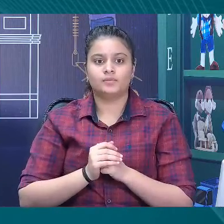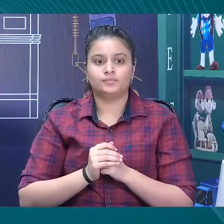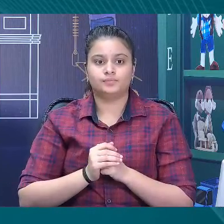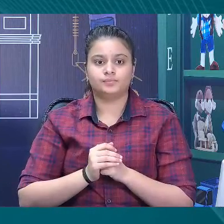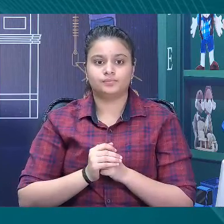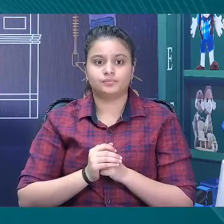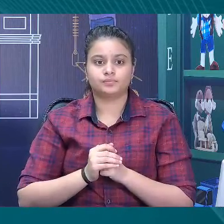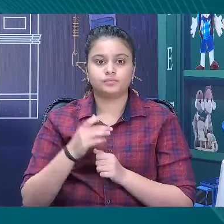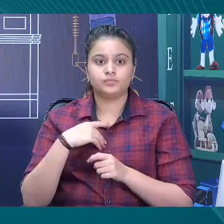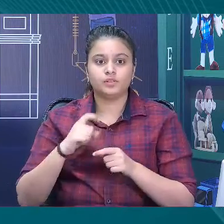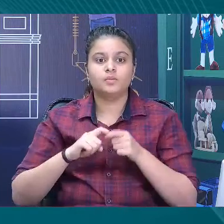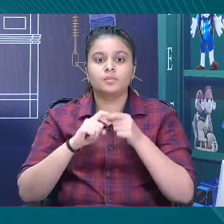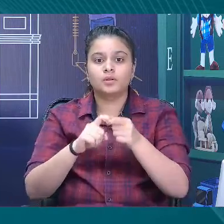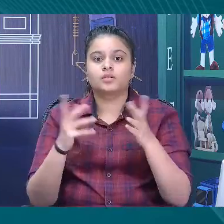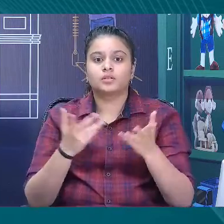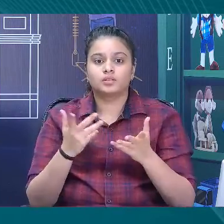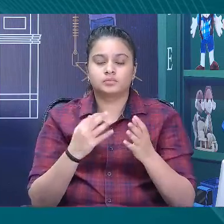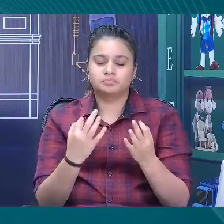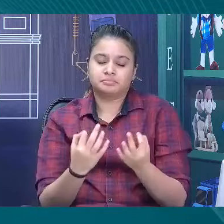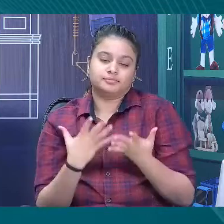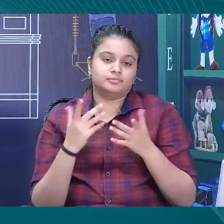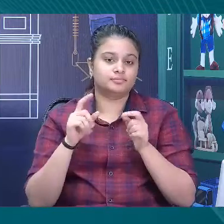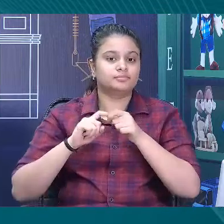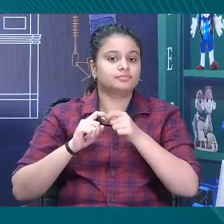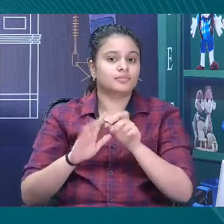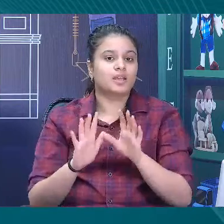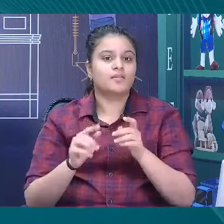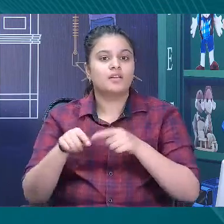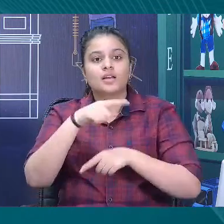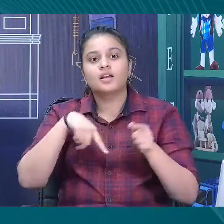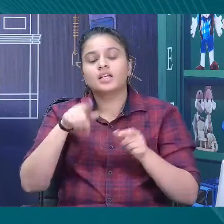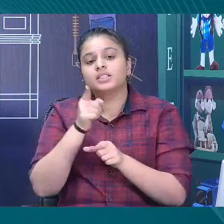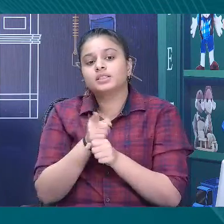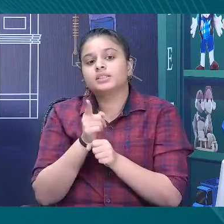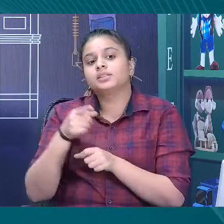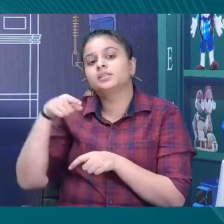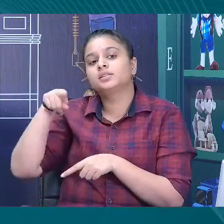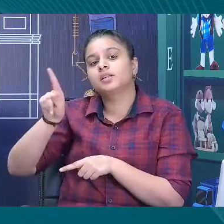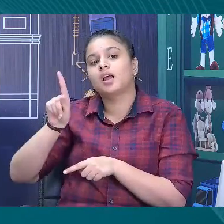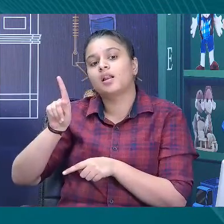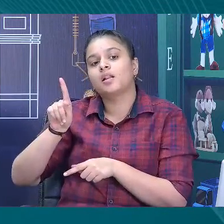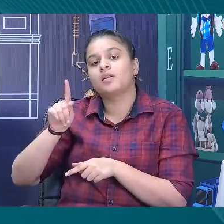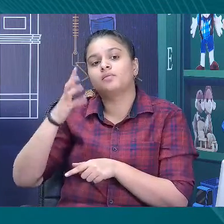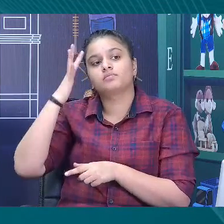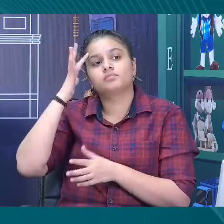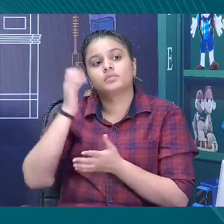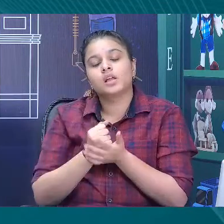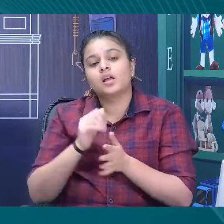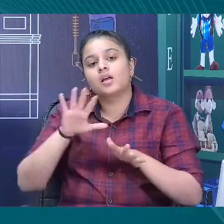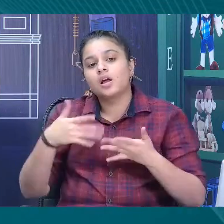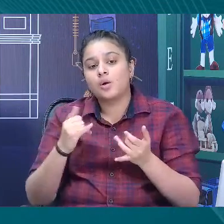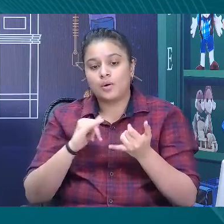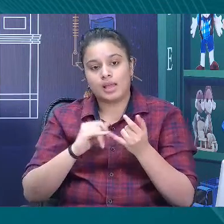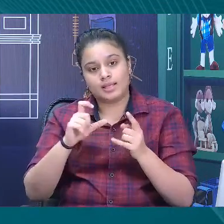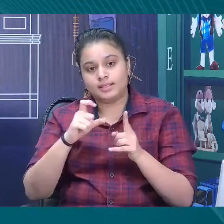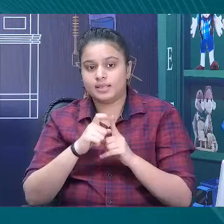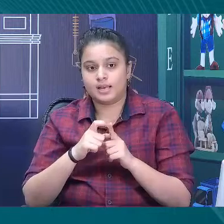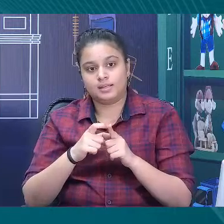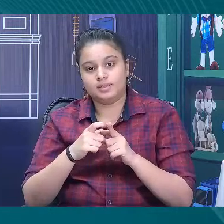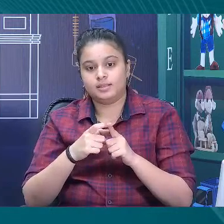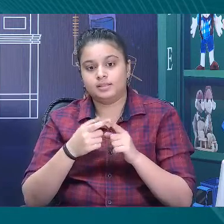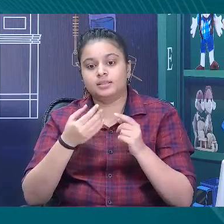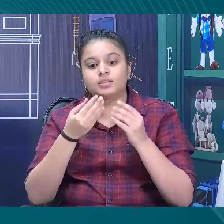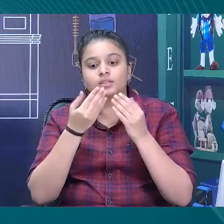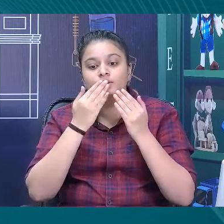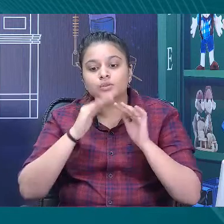to you is, it's a very beautiful question, that how can a teacher basically ensure that a learner with